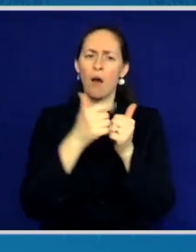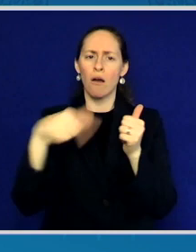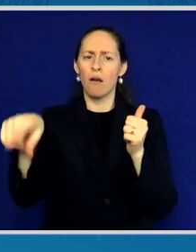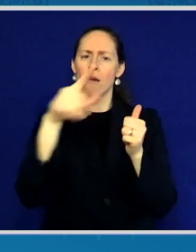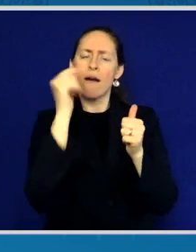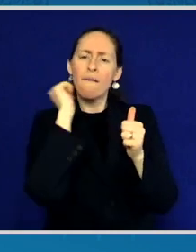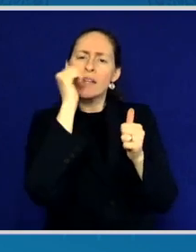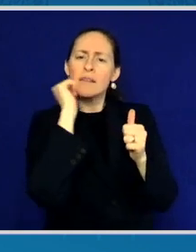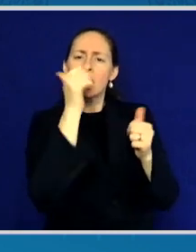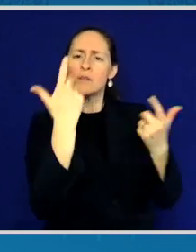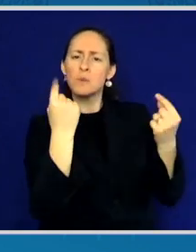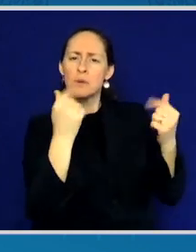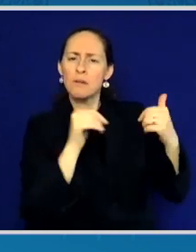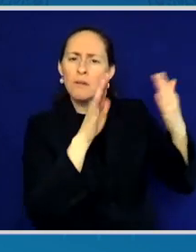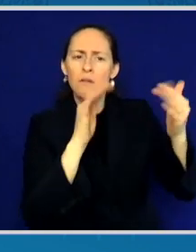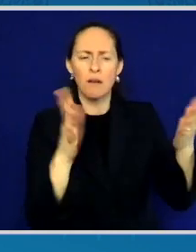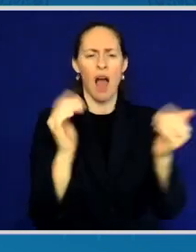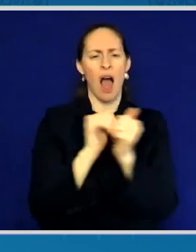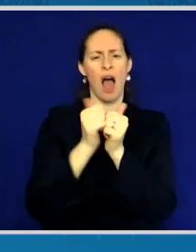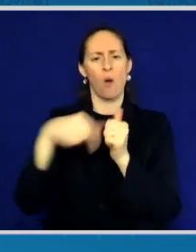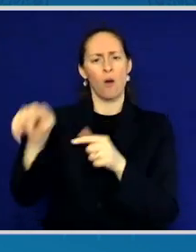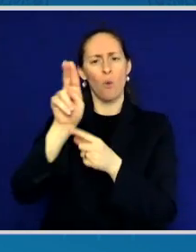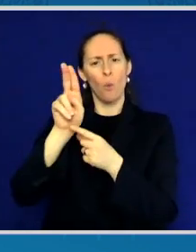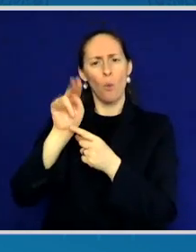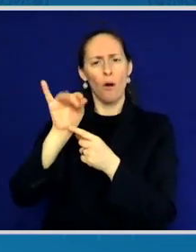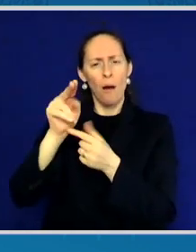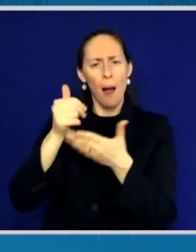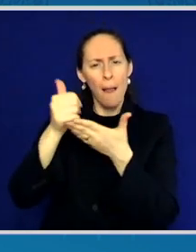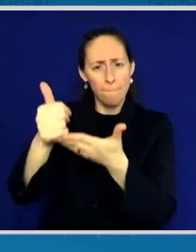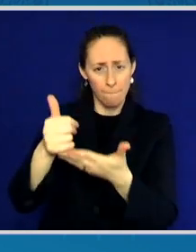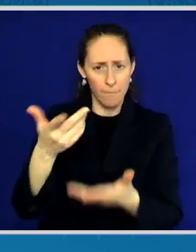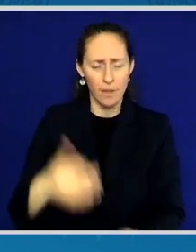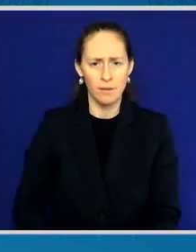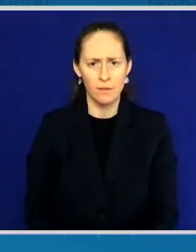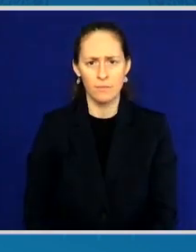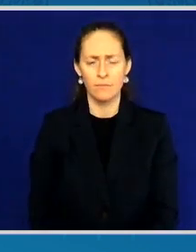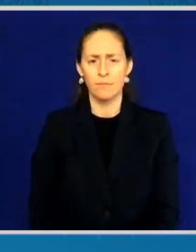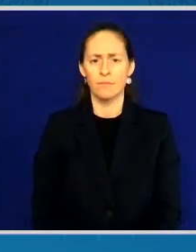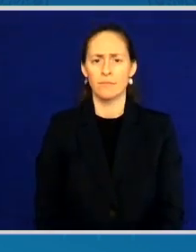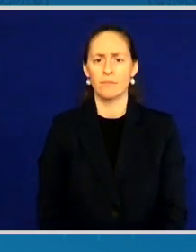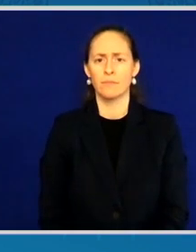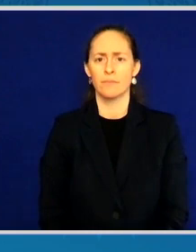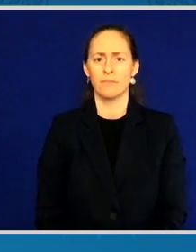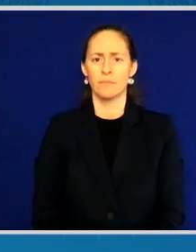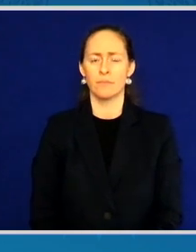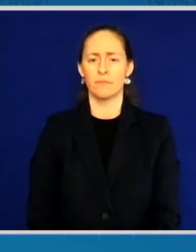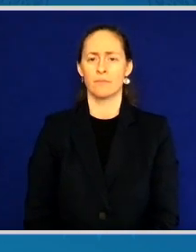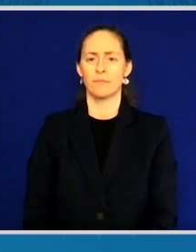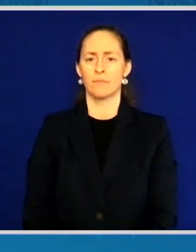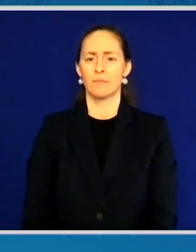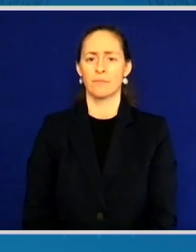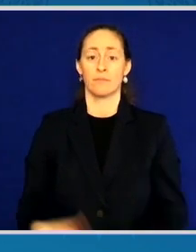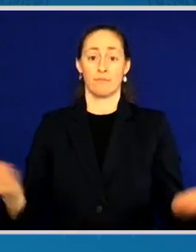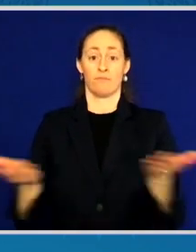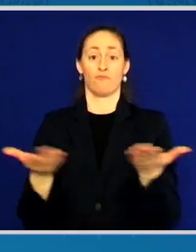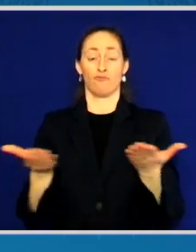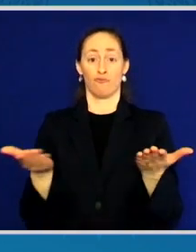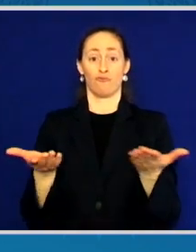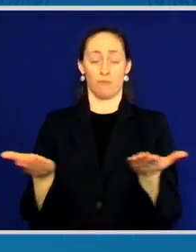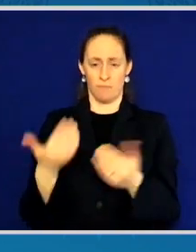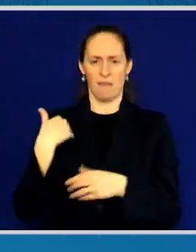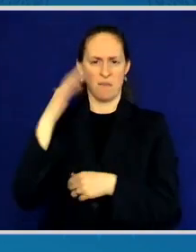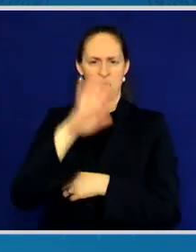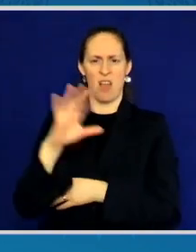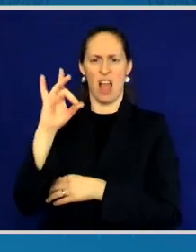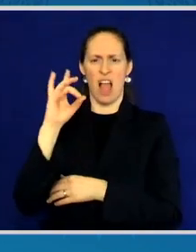are able to do for them. So here in Cincinnati, we have roughly about 800 members total. 1/8 of our